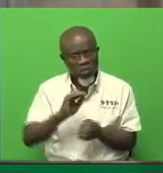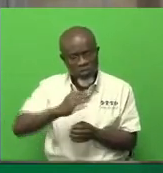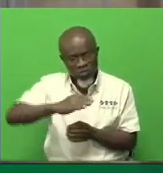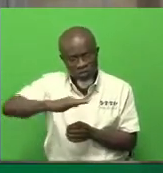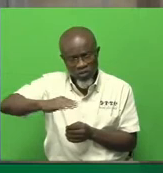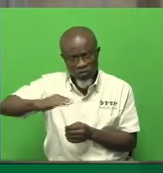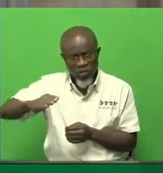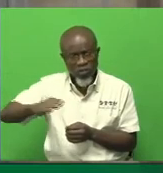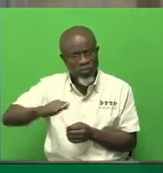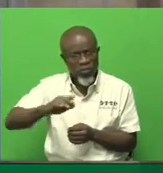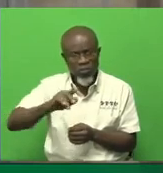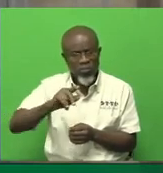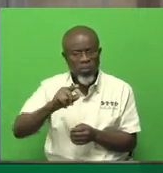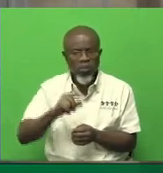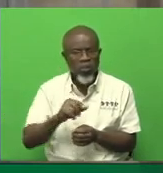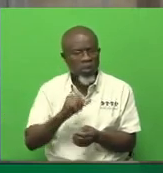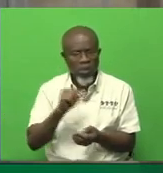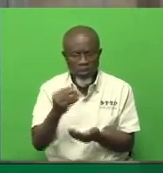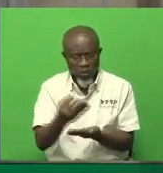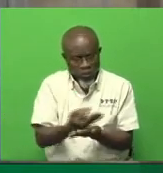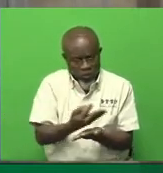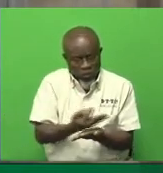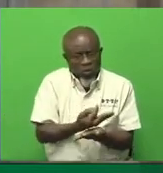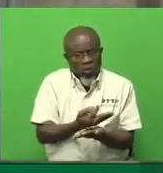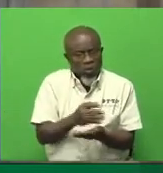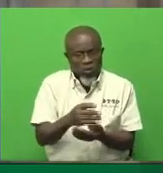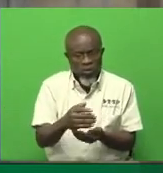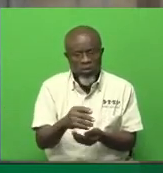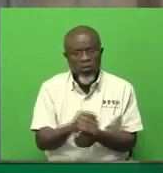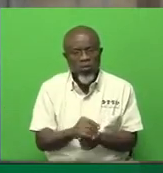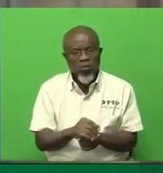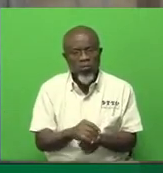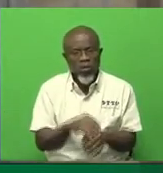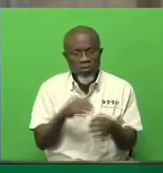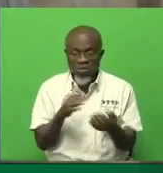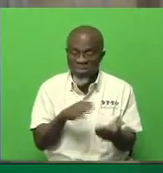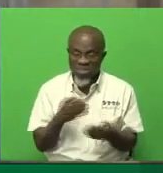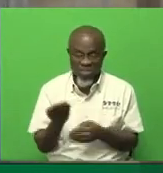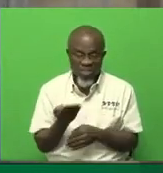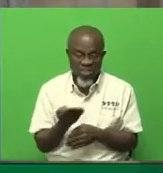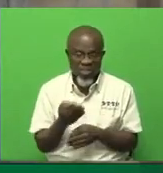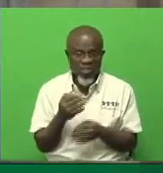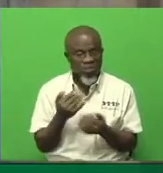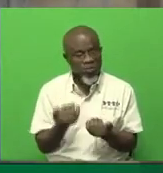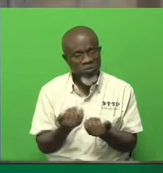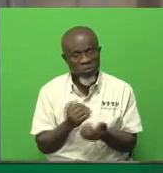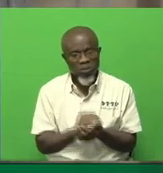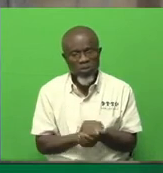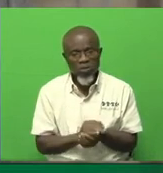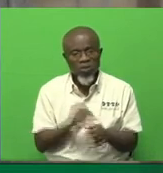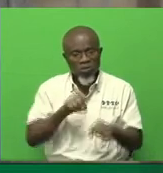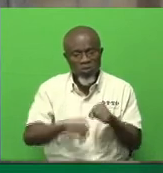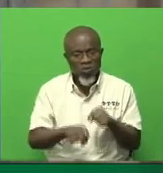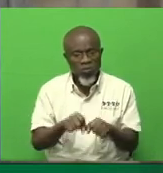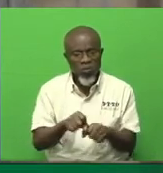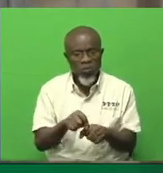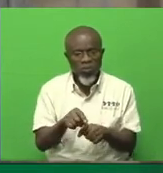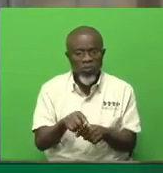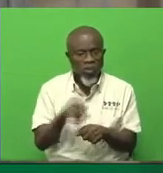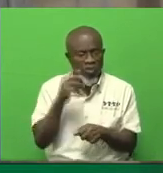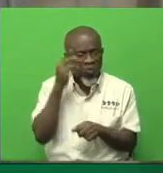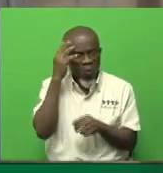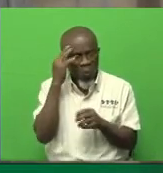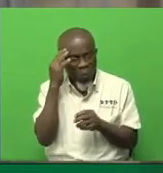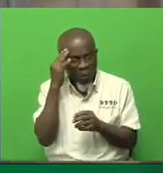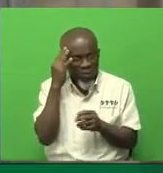unfortunately young man died so they are lingering concerns that this fund is not accessible to